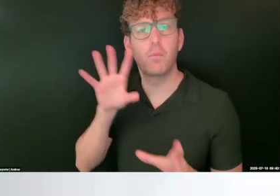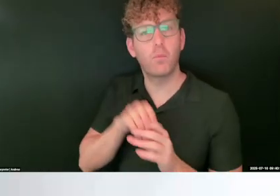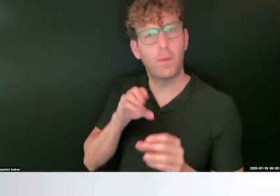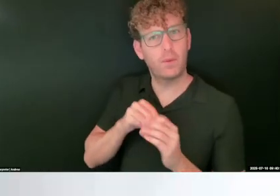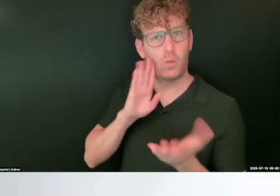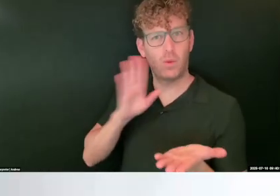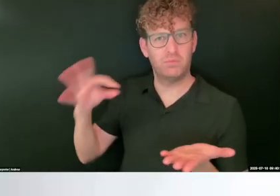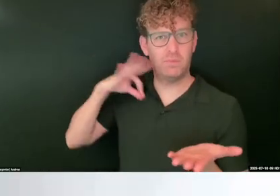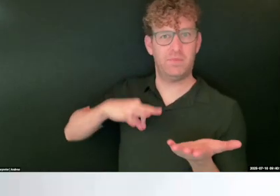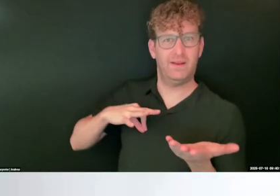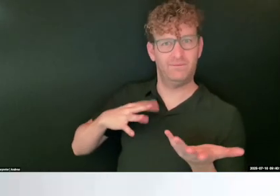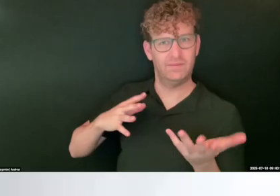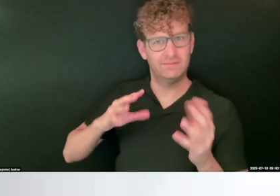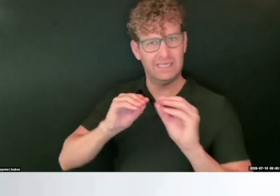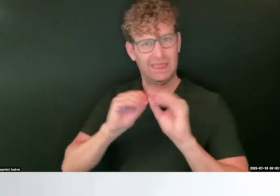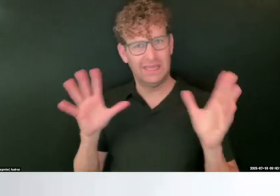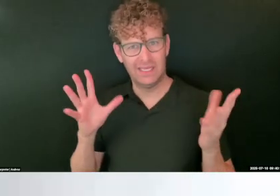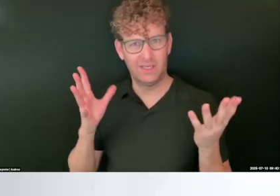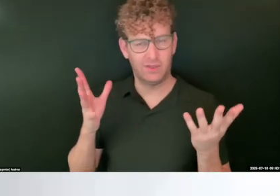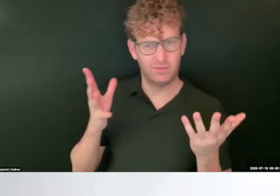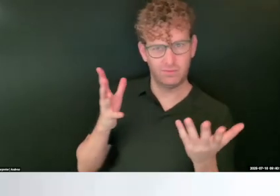each program handles this differently.